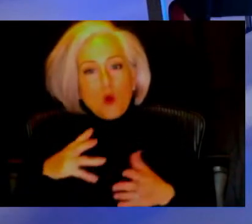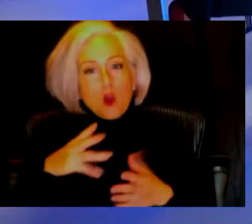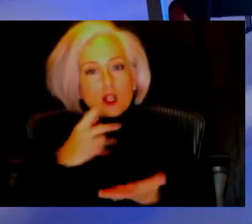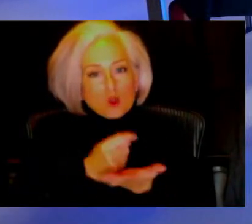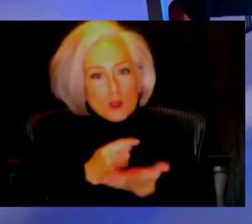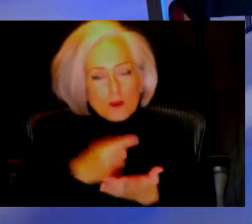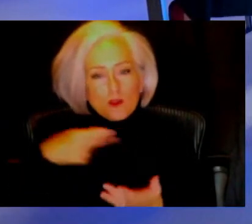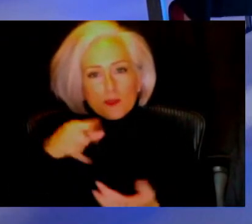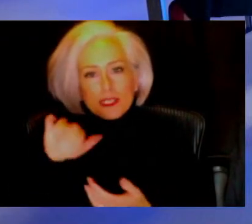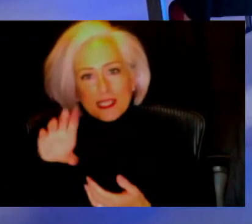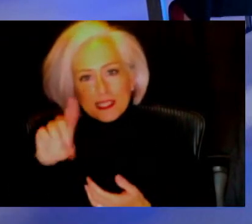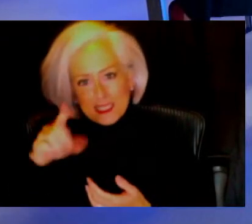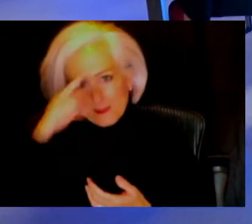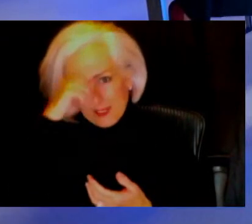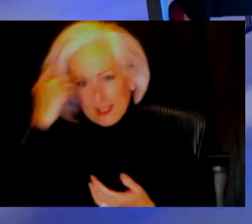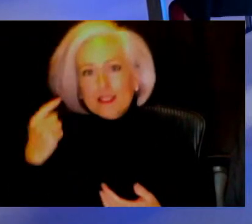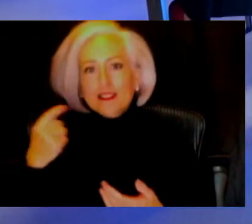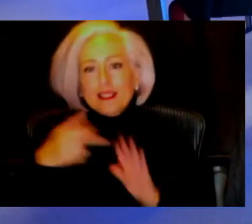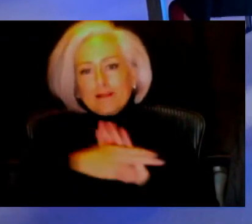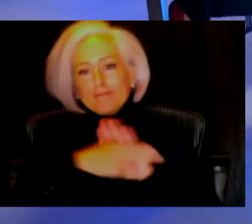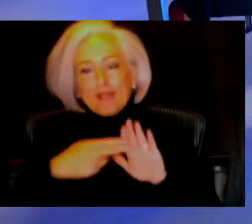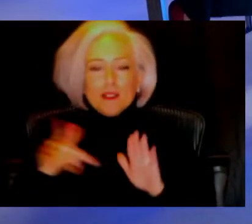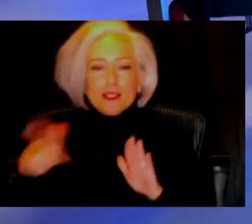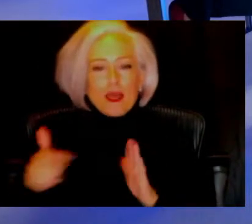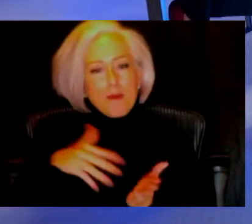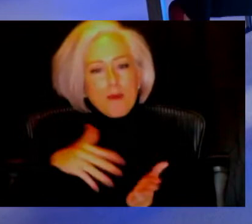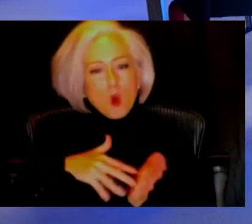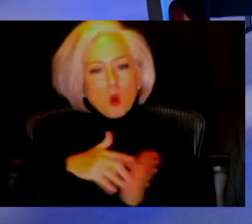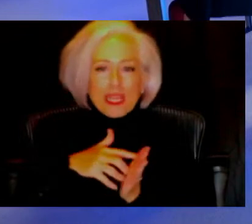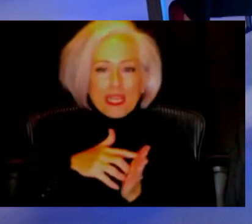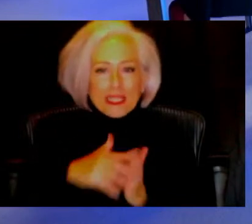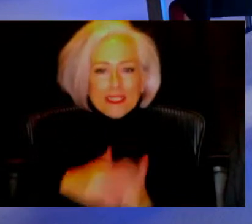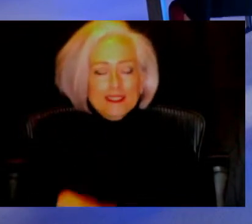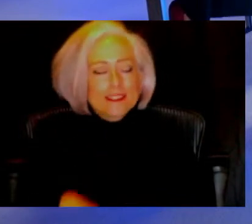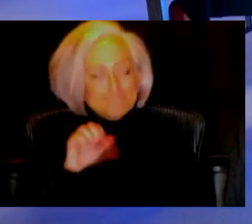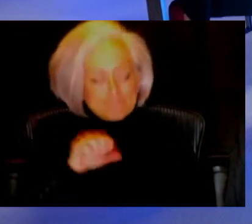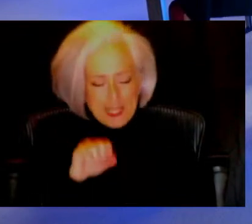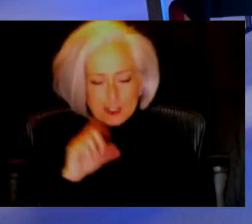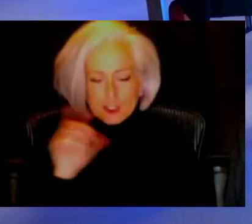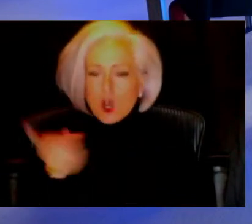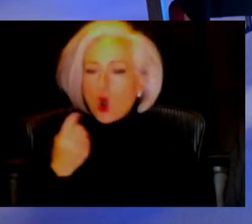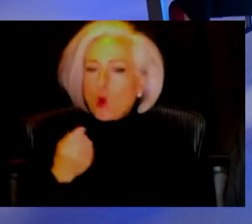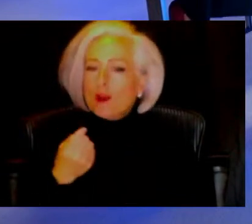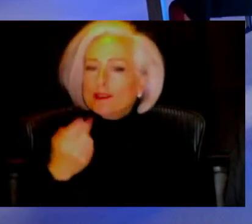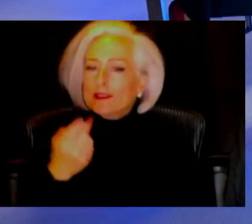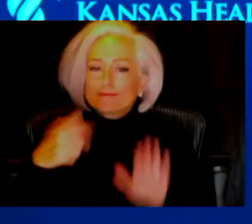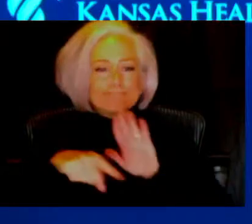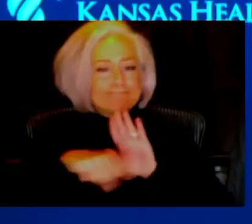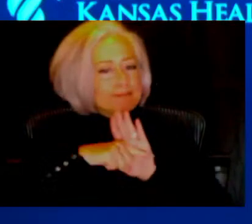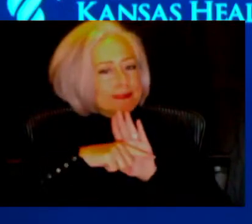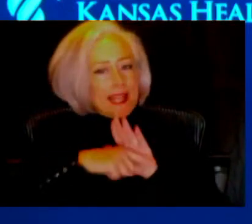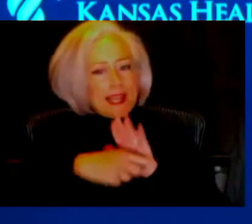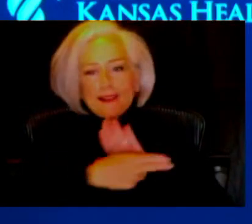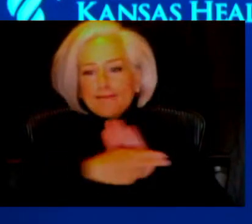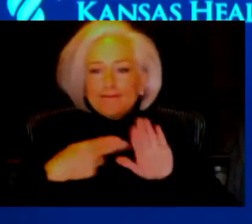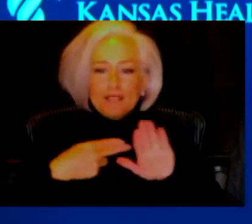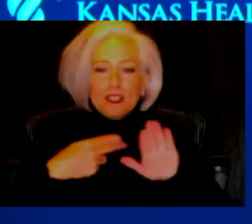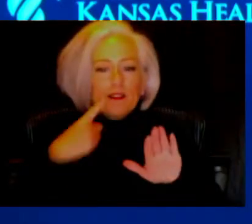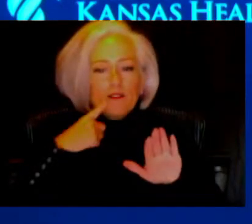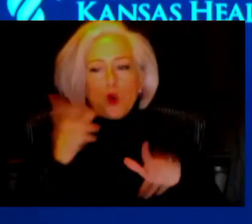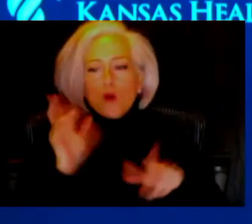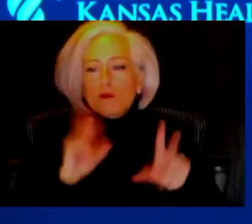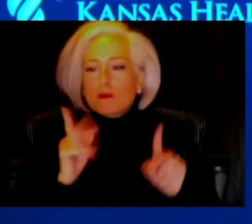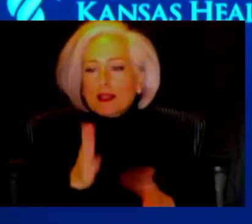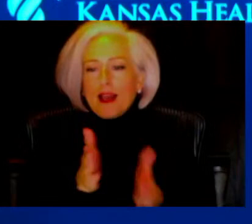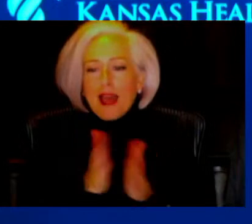of weakness? Yes. I mean, there's always been a stigma with asking for help, and especially in